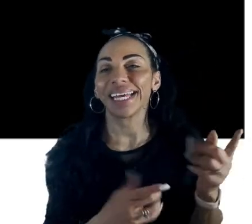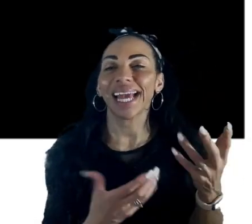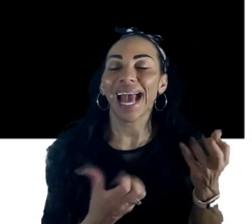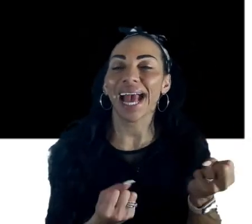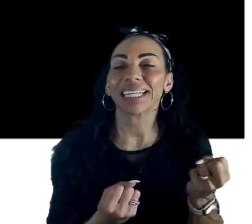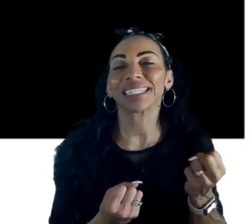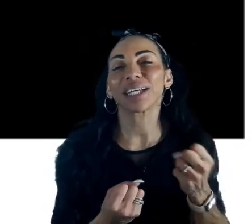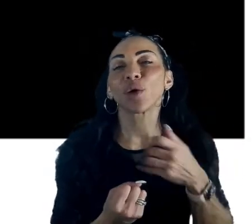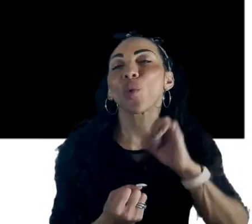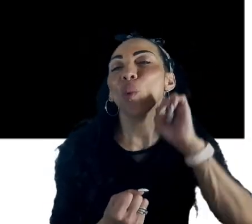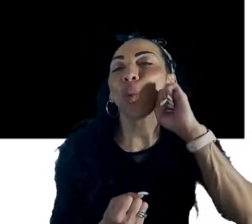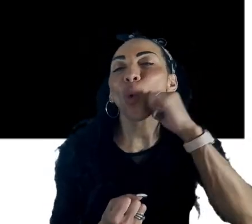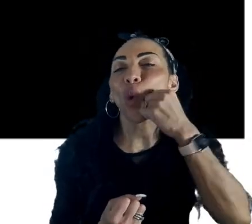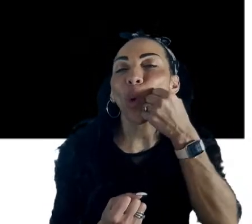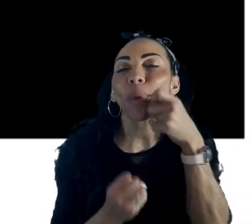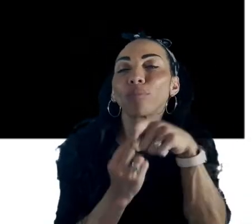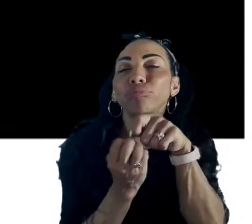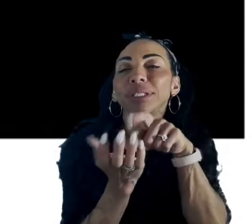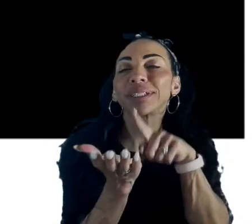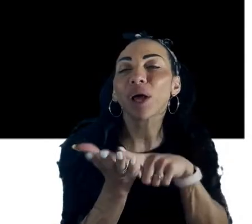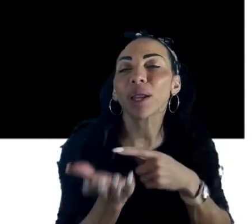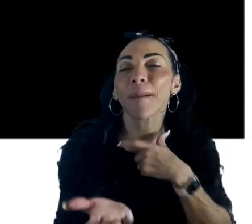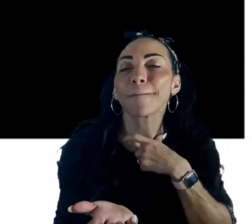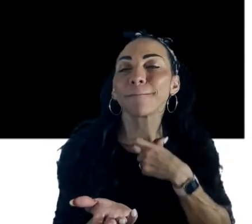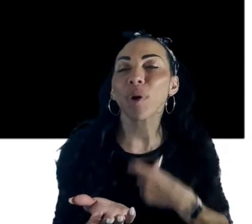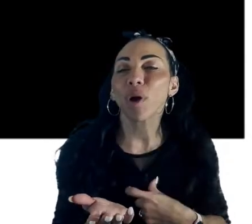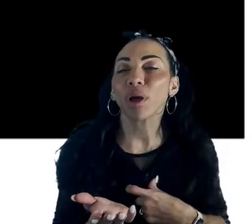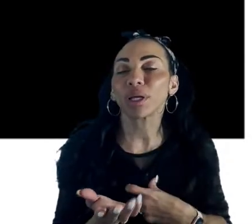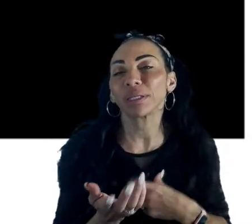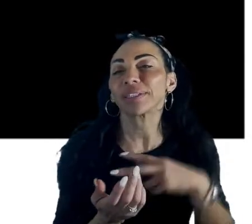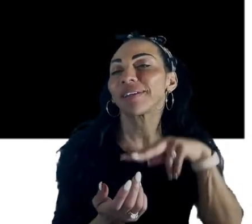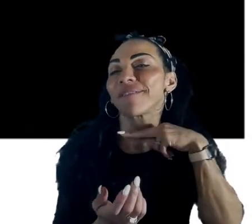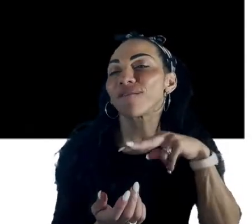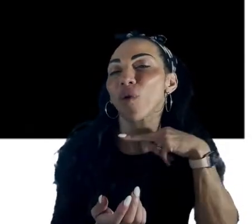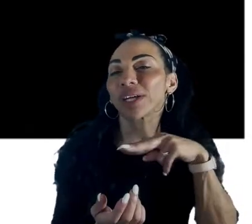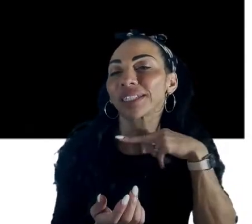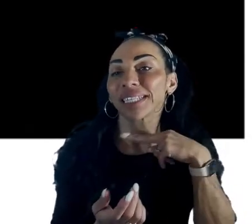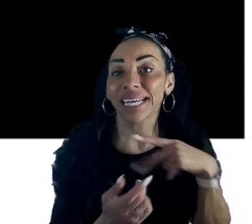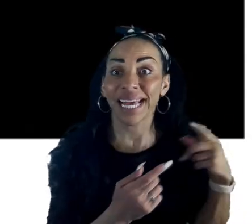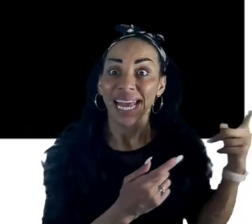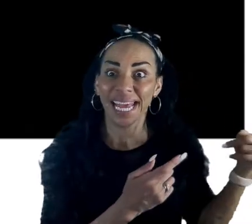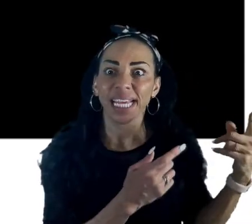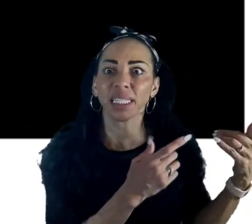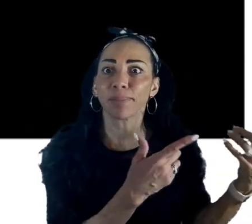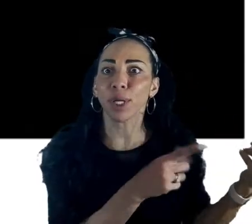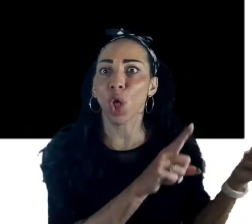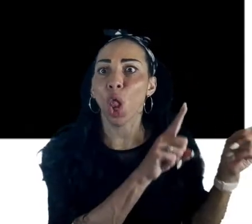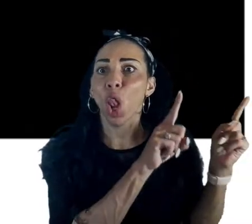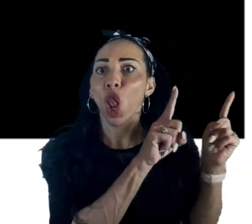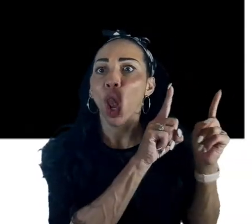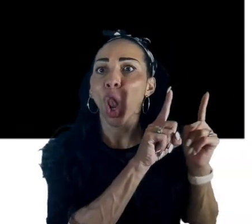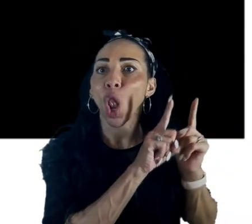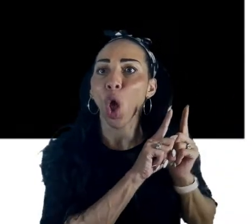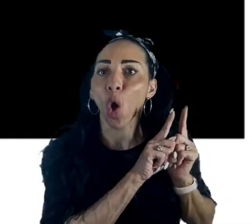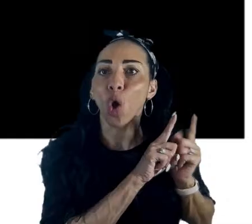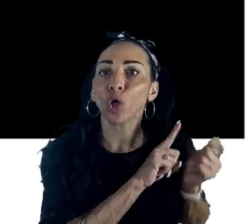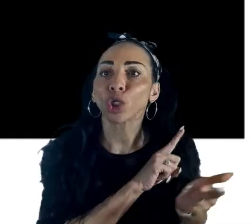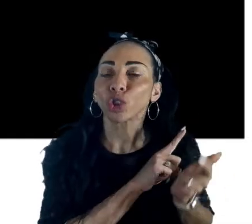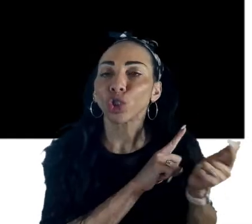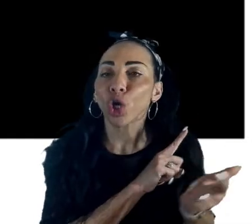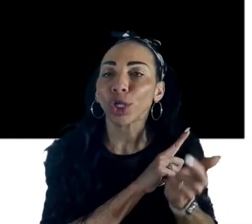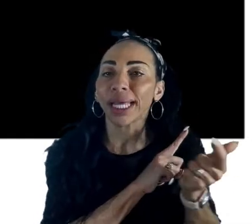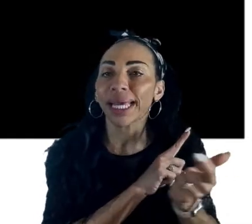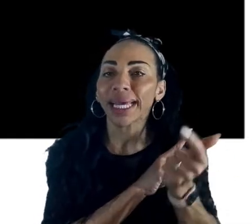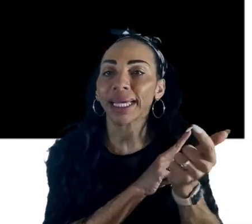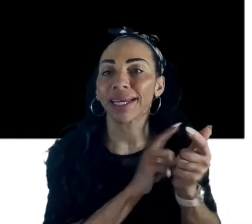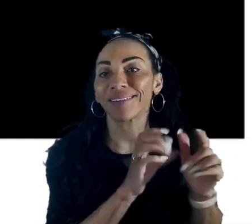Bristolian voice, and he is the person that has come on the longest journey of acceptance with my queerness. So it felt